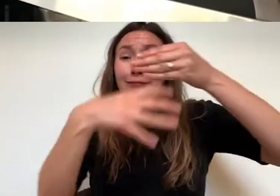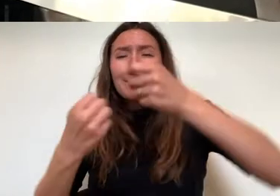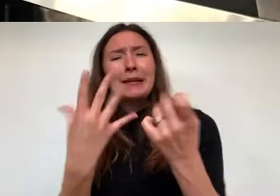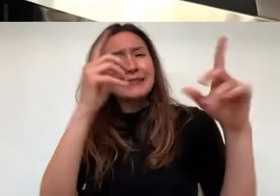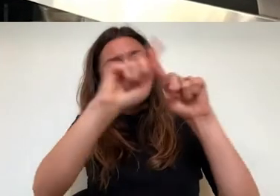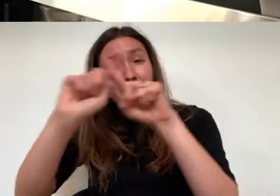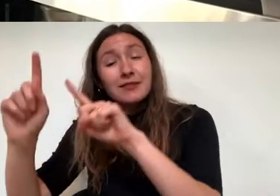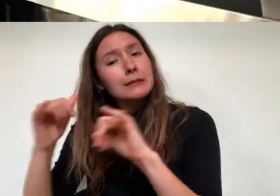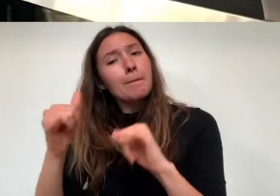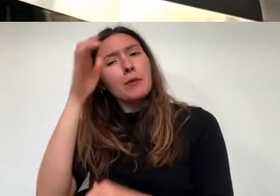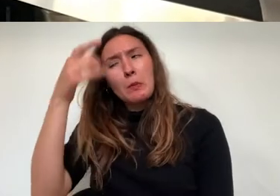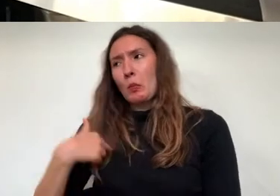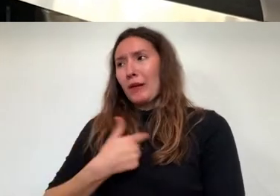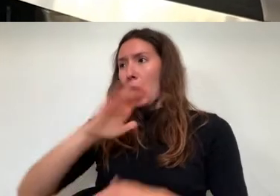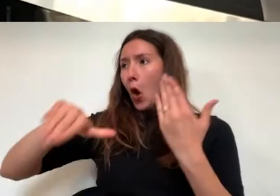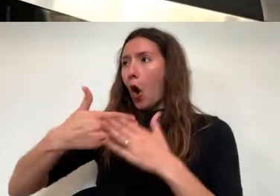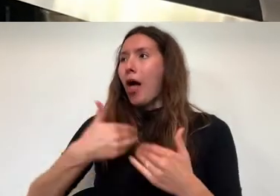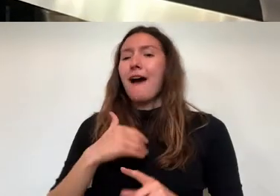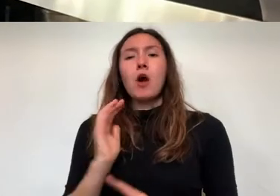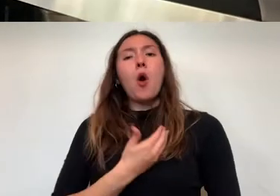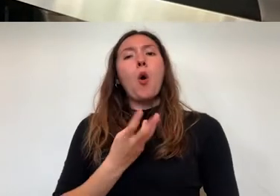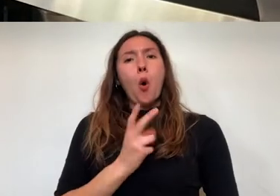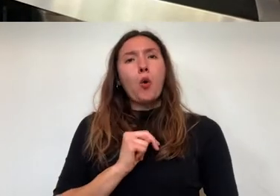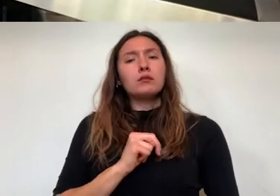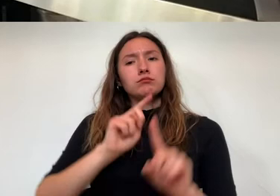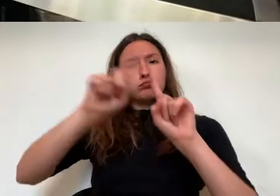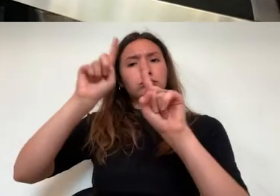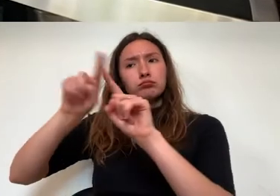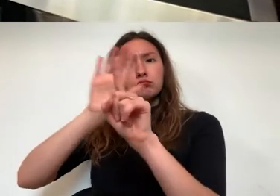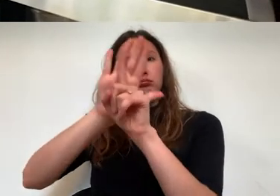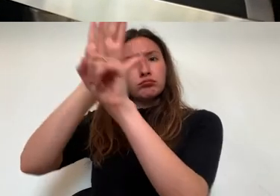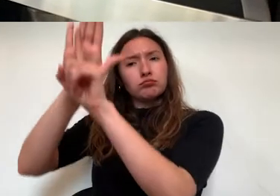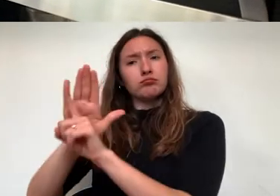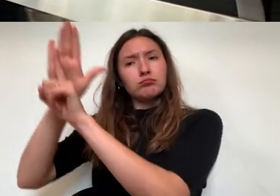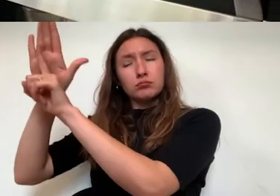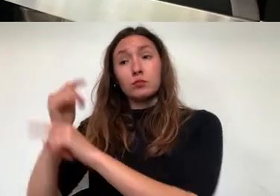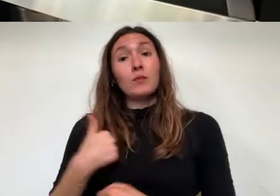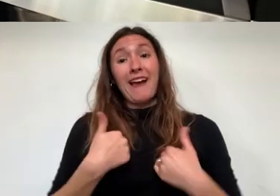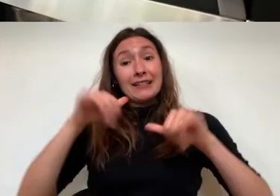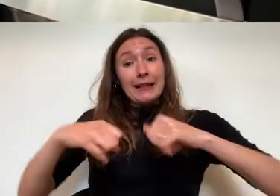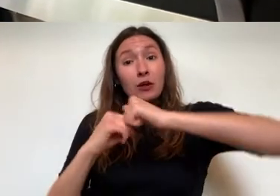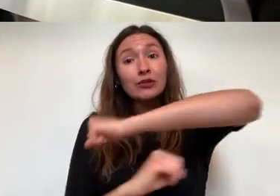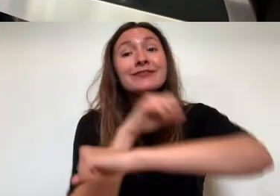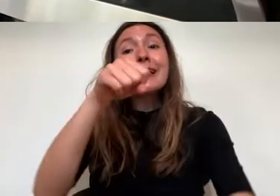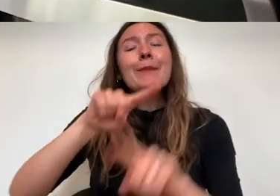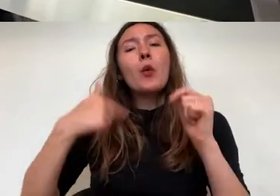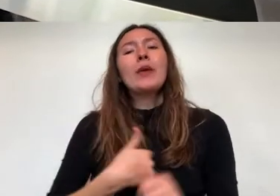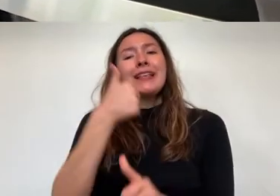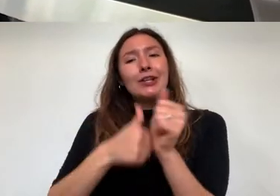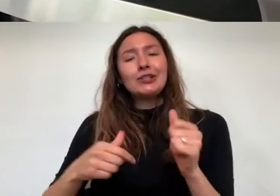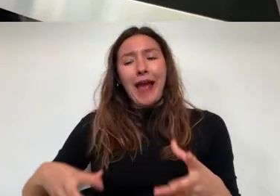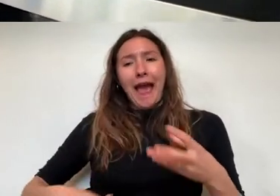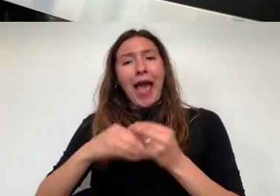experience feeling a little different or having learned something different. But here's what we do know. If we each